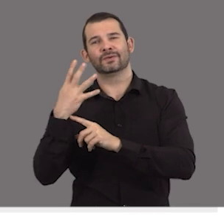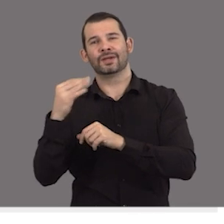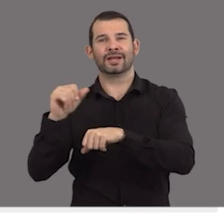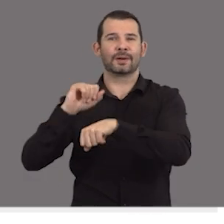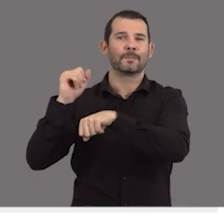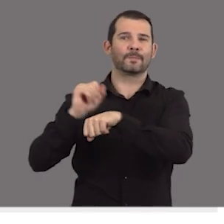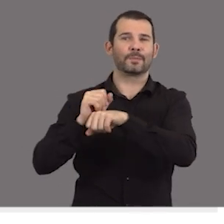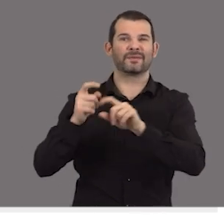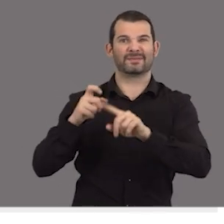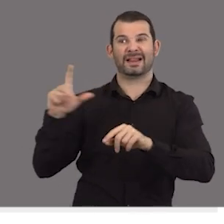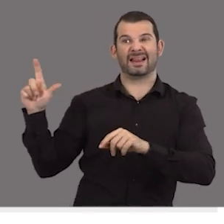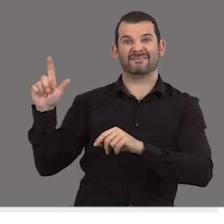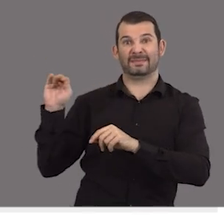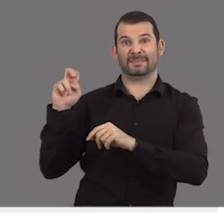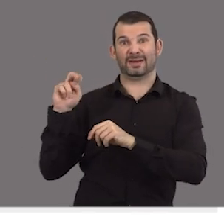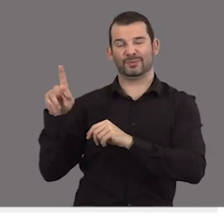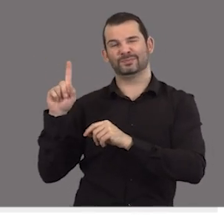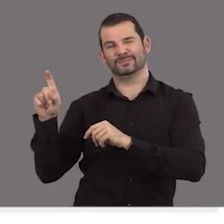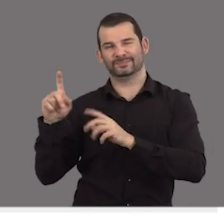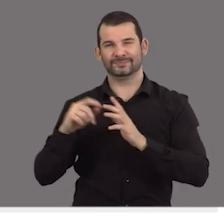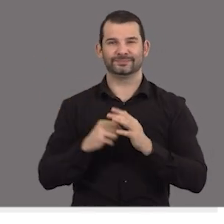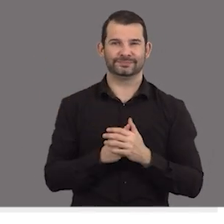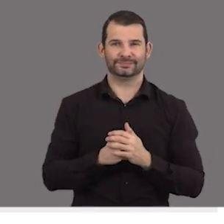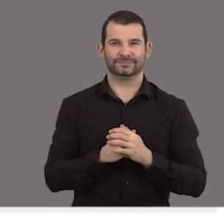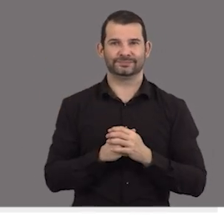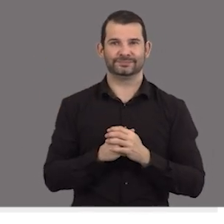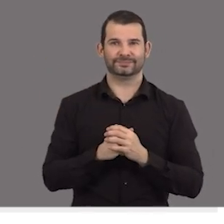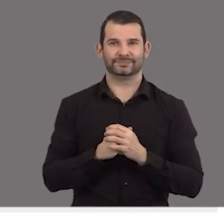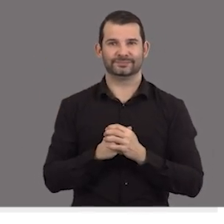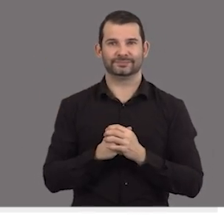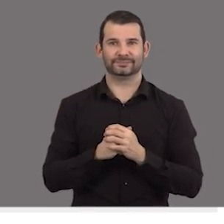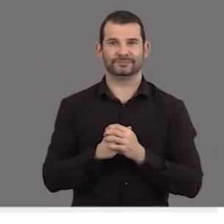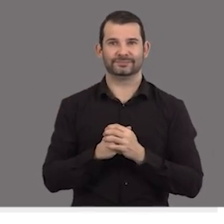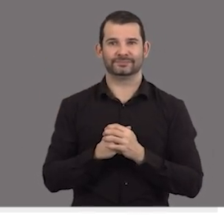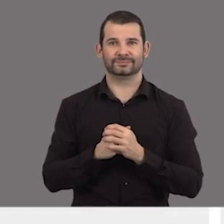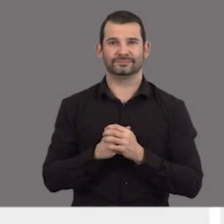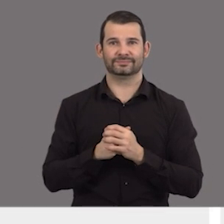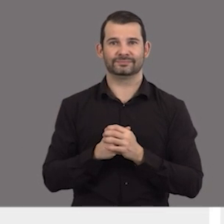selecting T4 and Employment from the left side menu.